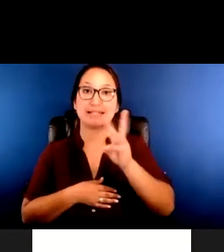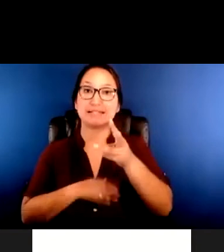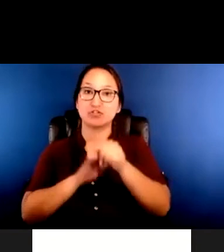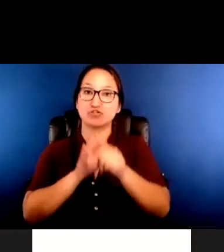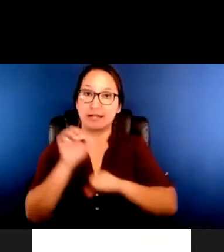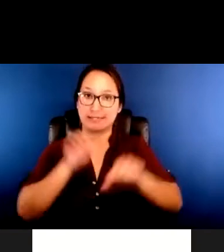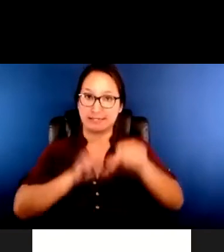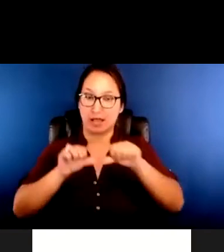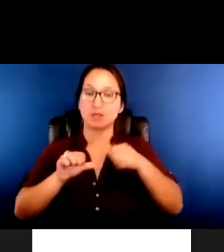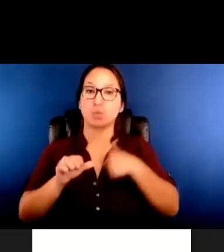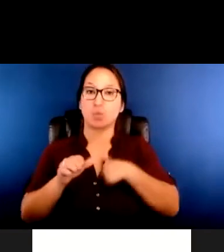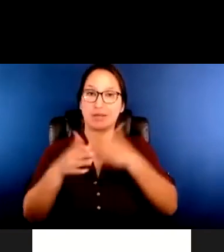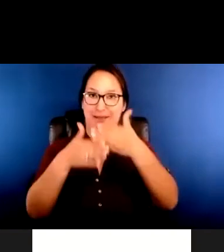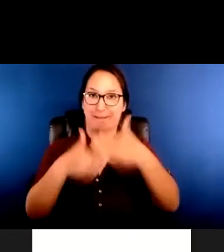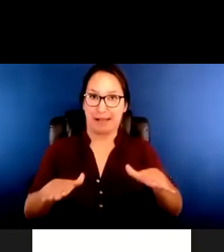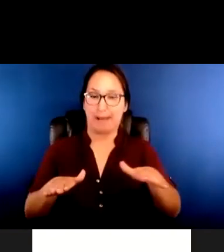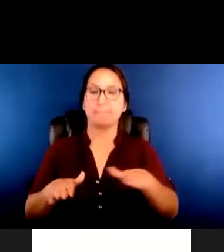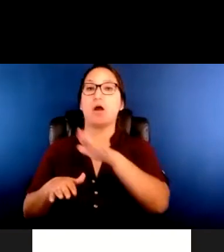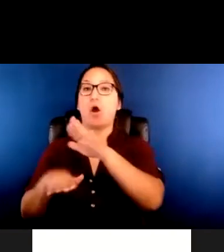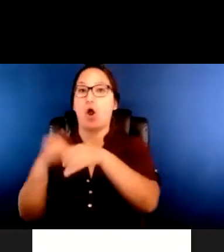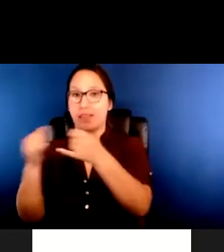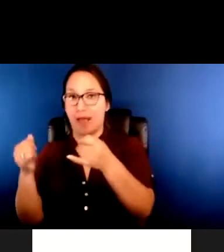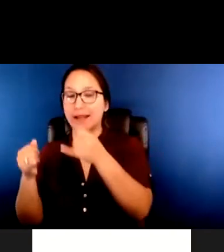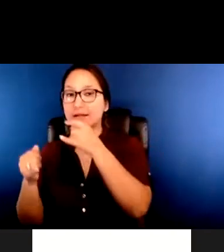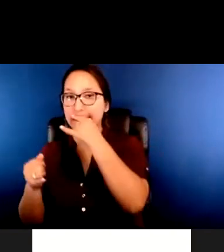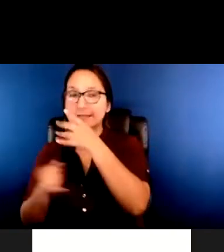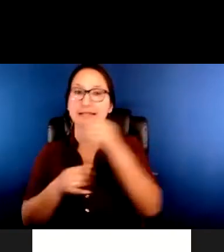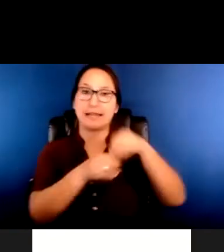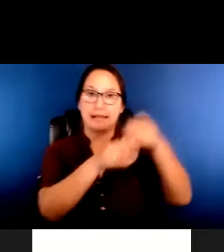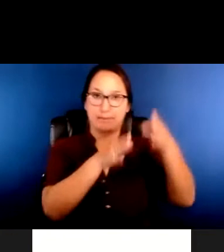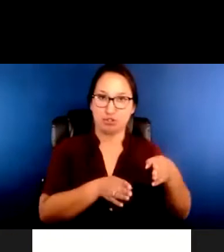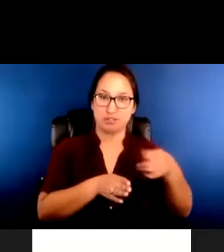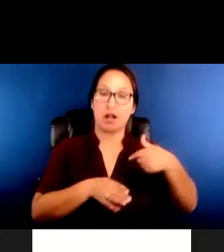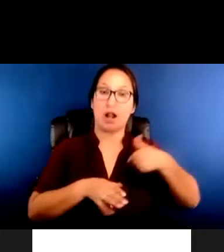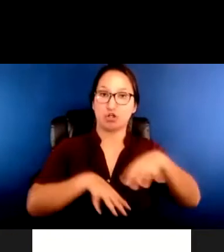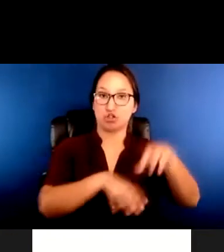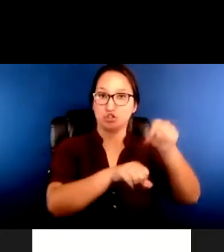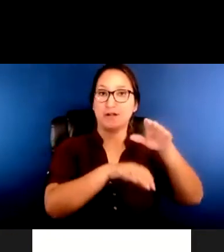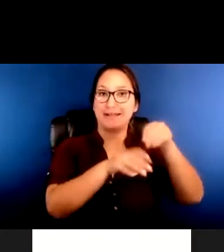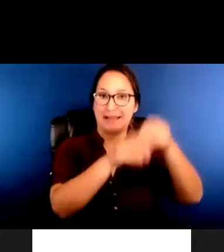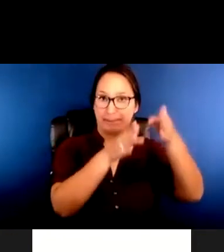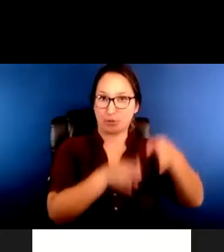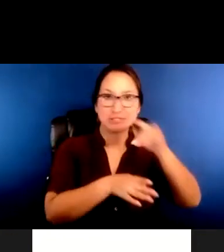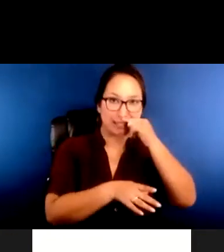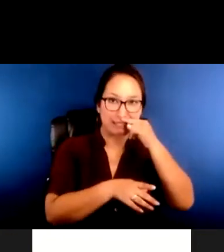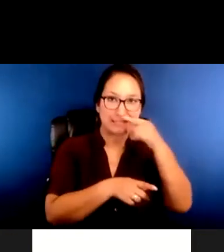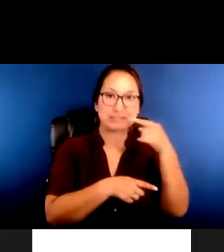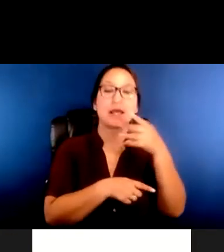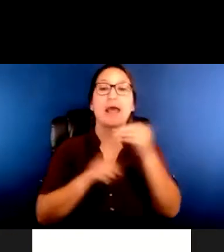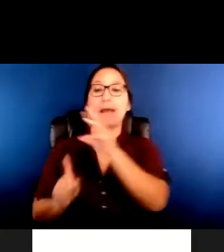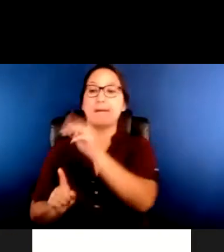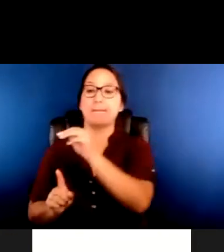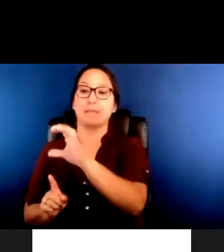splitting up virtual and in-person kids. I have had the in-person kids now since last Wednesday, and Miss McNulty or Mrs.